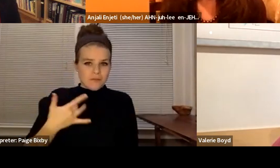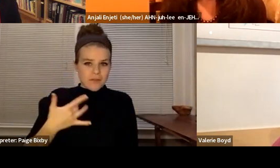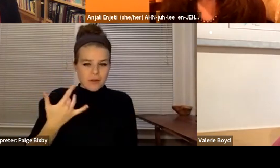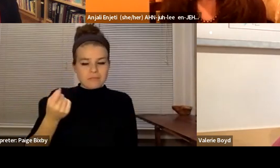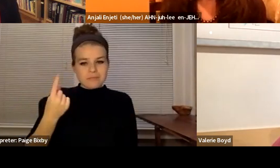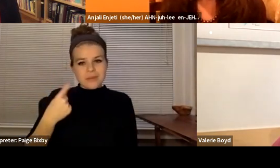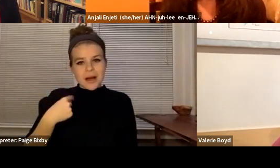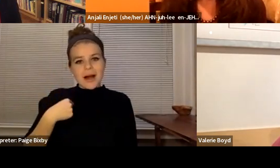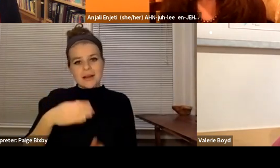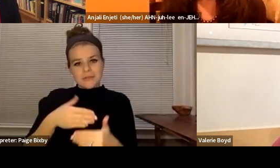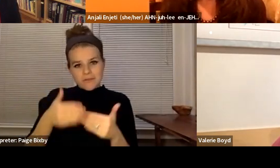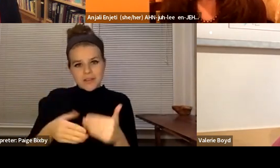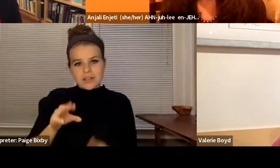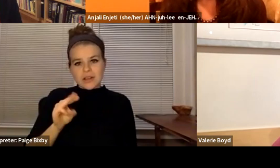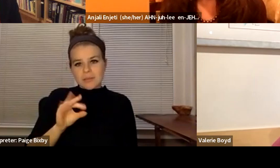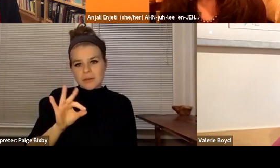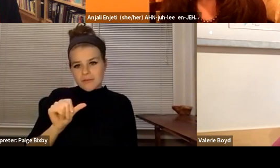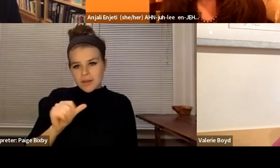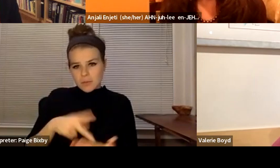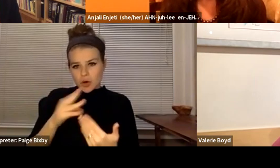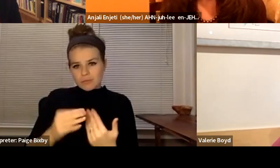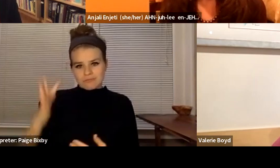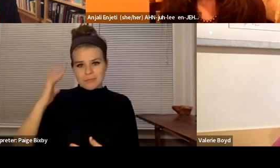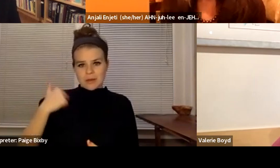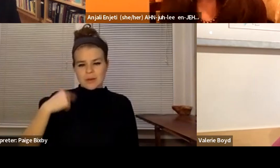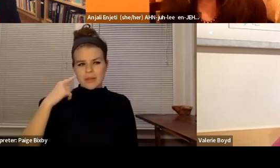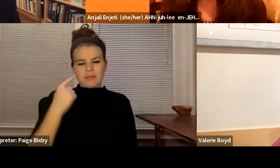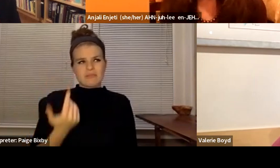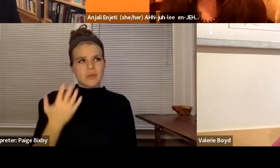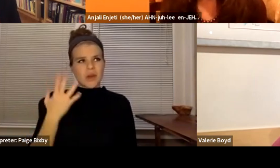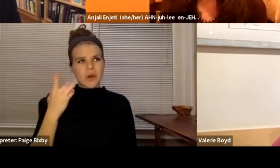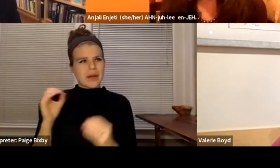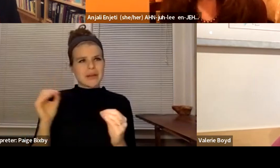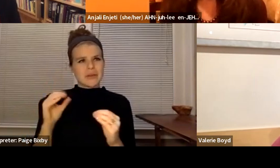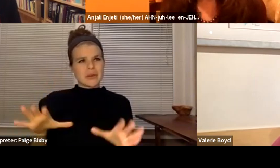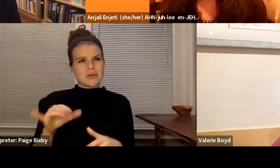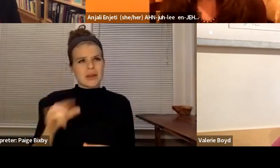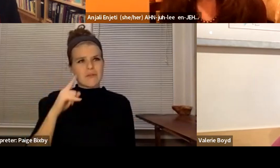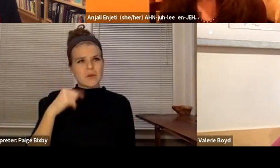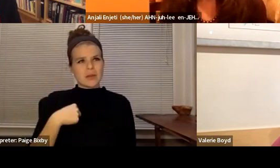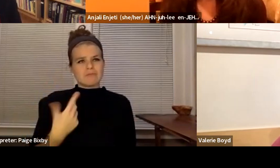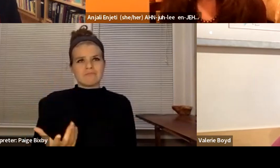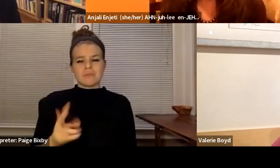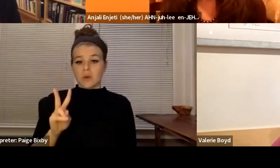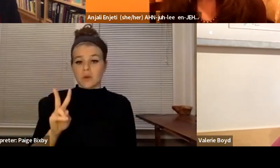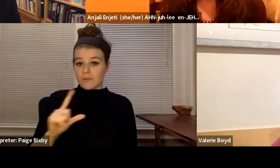I'd finished an MFA program a long time ago. Like, how come no one did this for me? And when Val did reach out, I